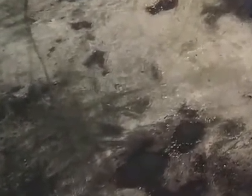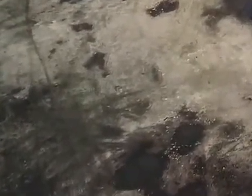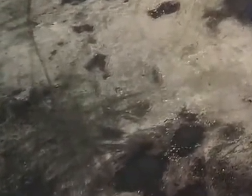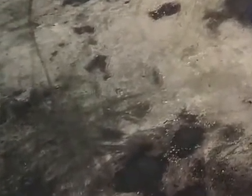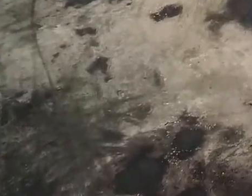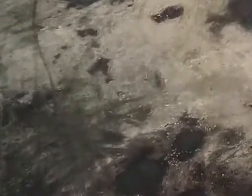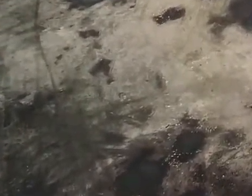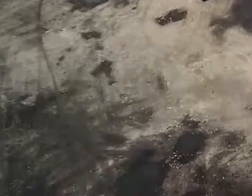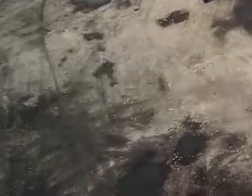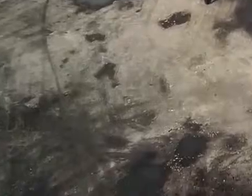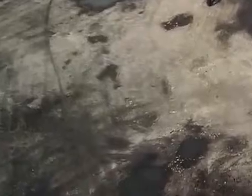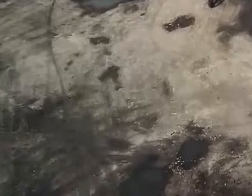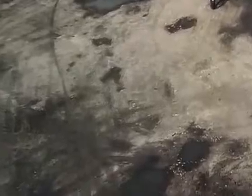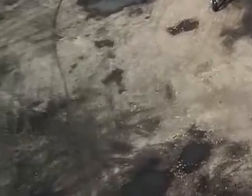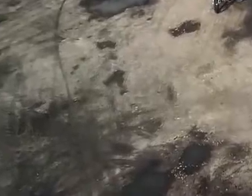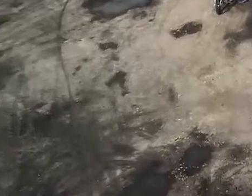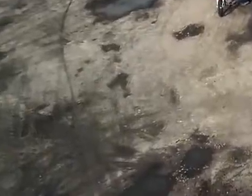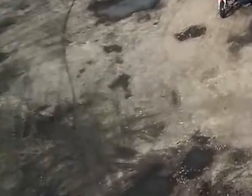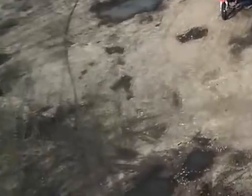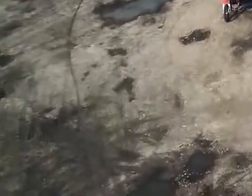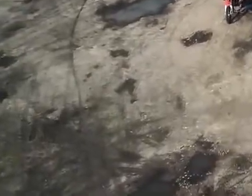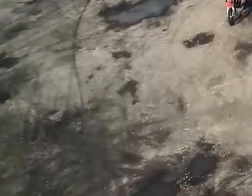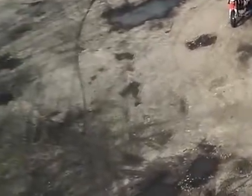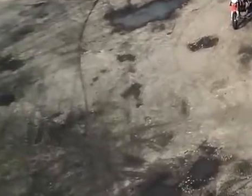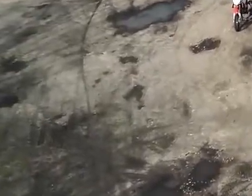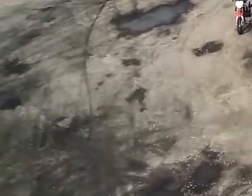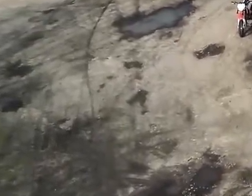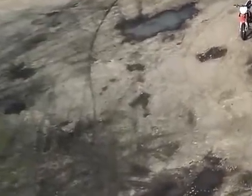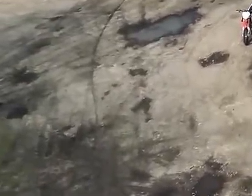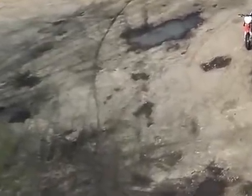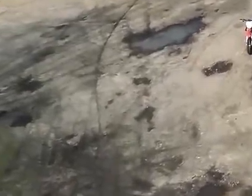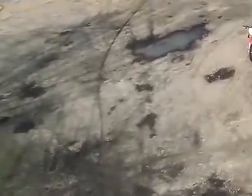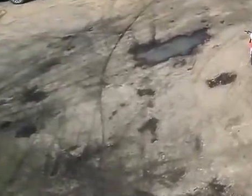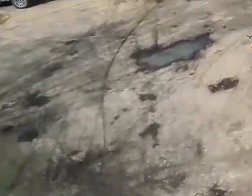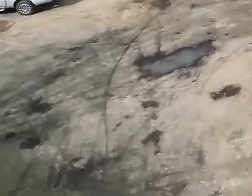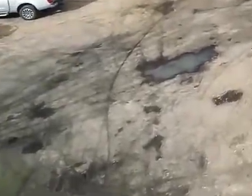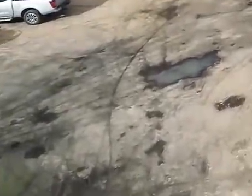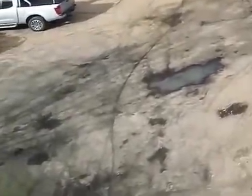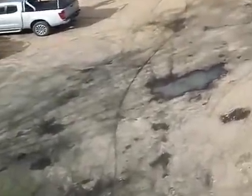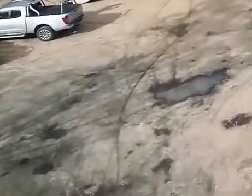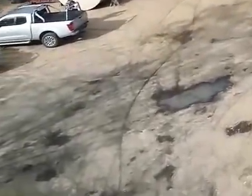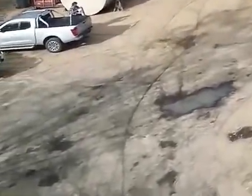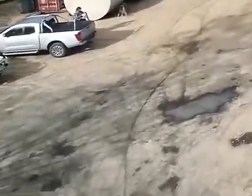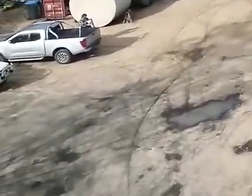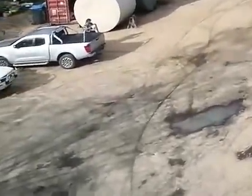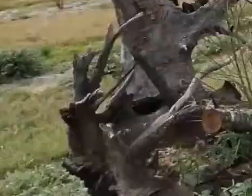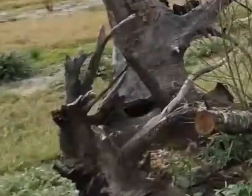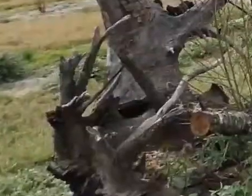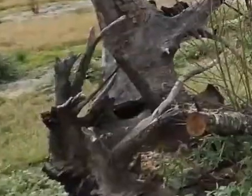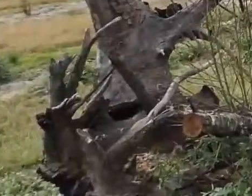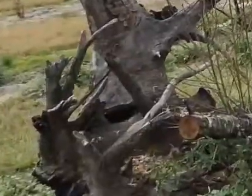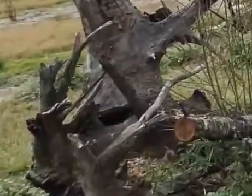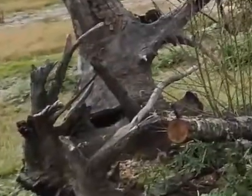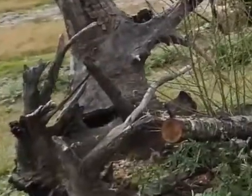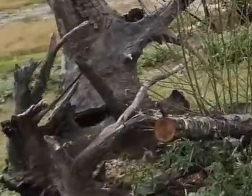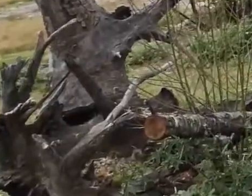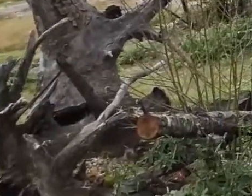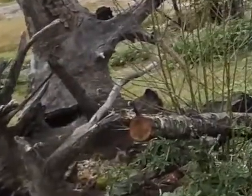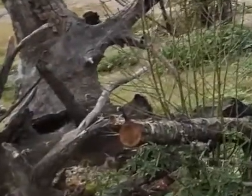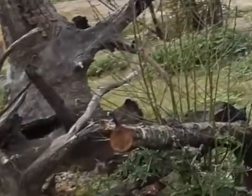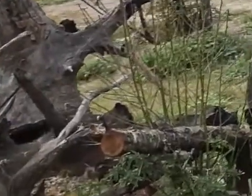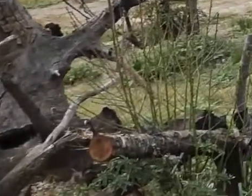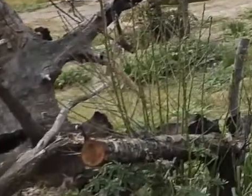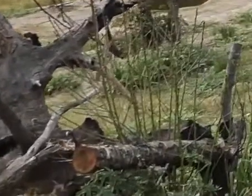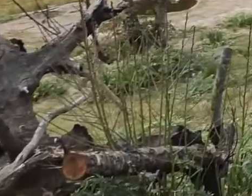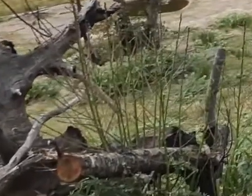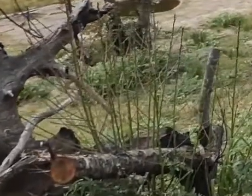could. Mark wants to see his last days there eventually, and that's his wish, so